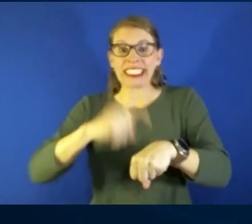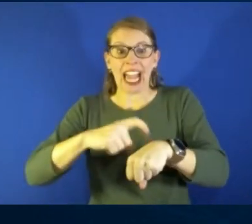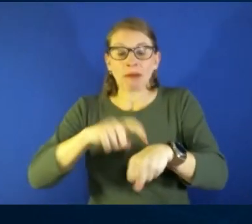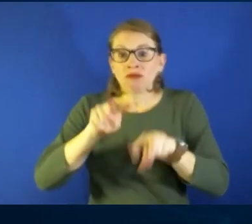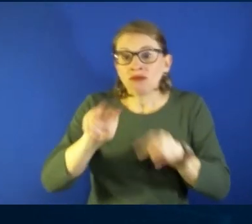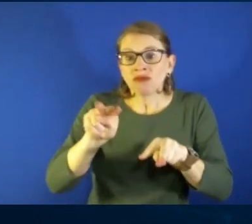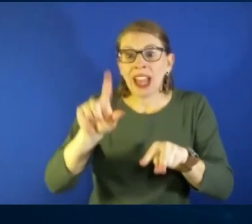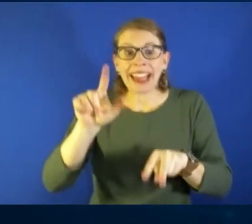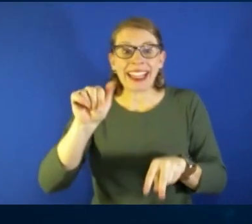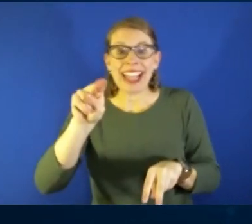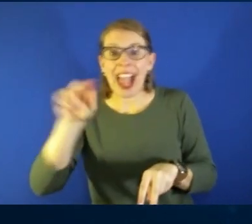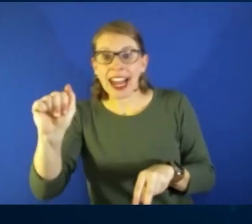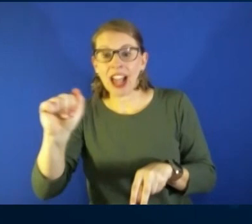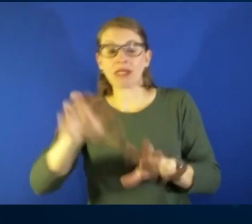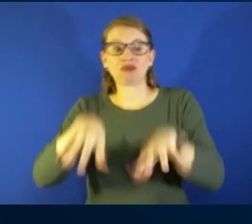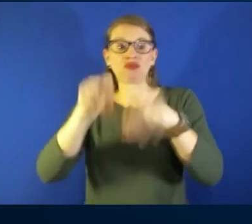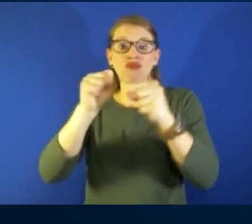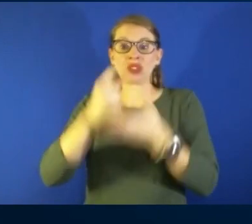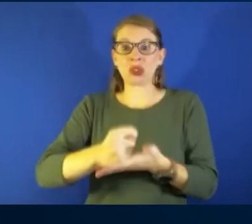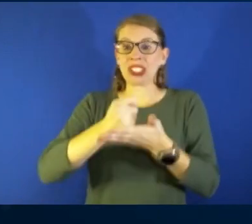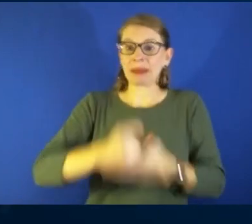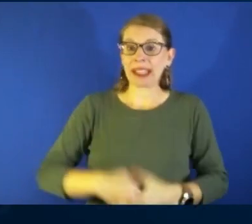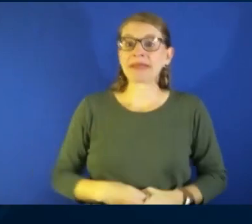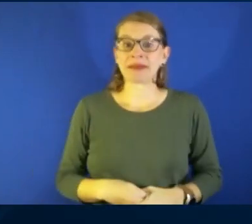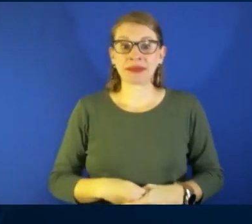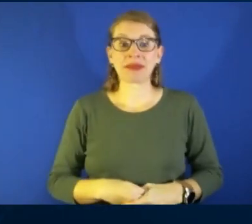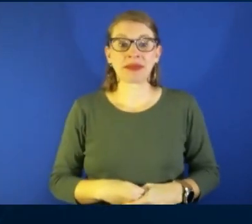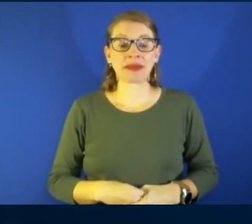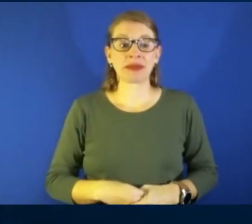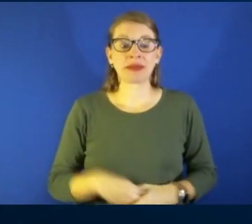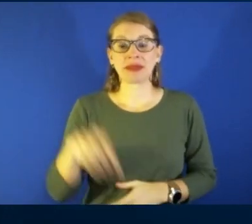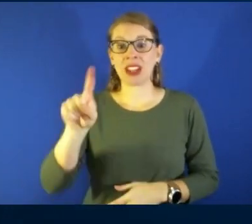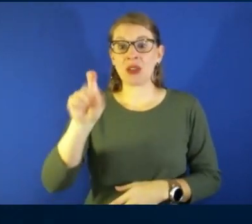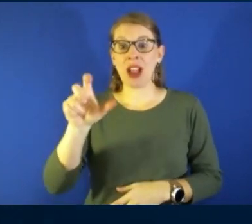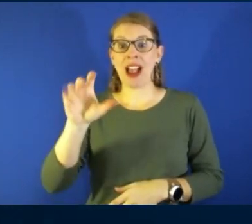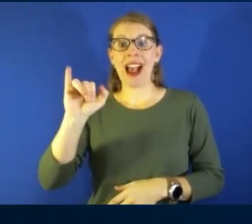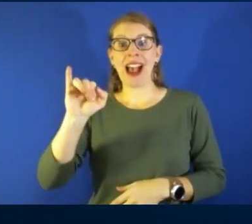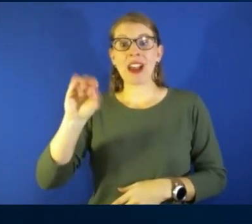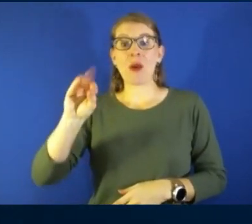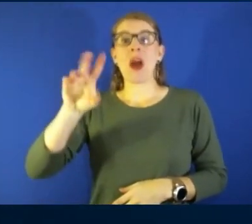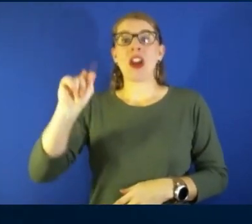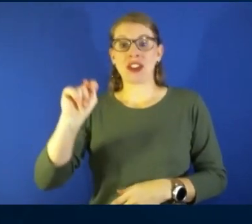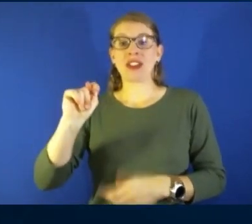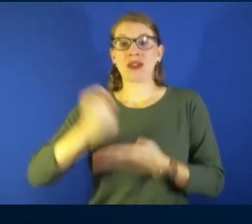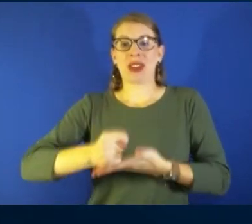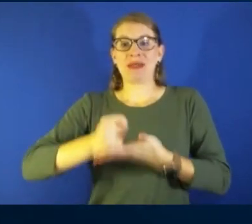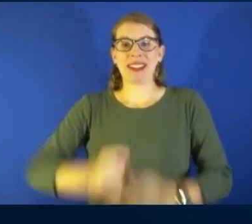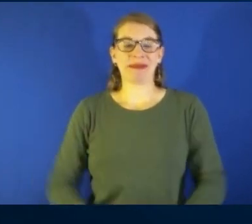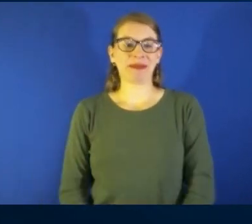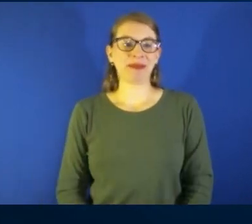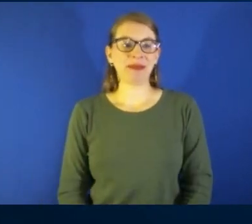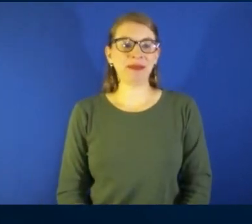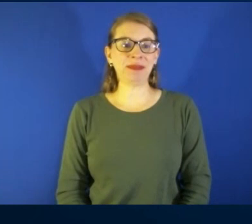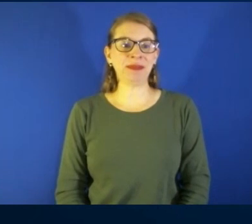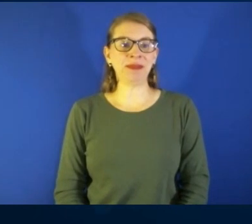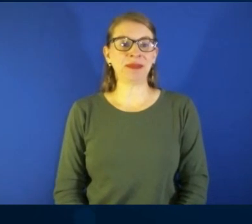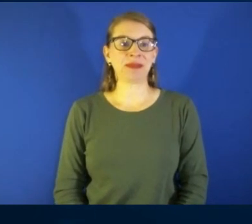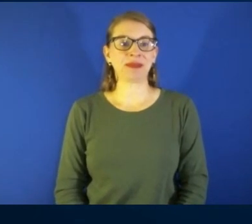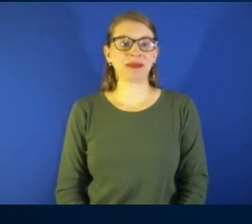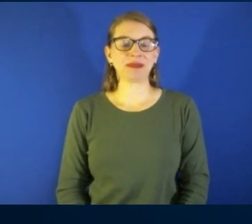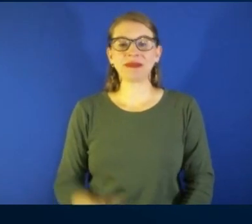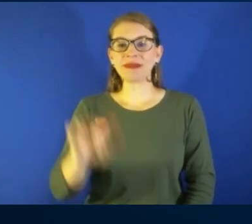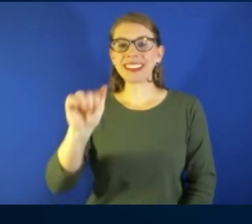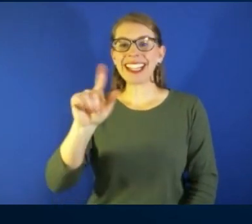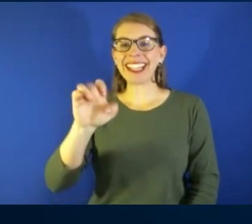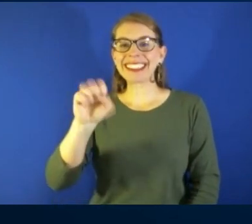is undergoing this treatment, this 100th IORT treatment. Alexis, thanks so much for